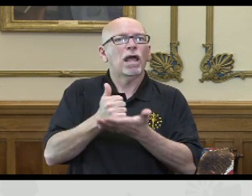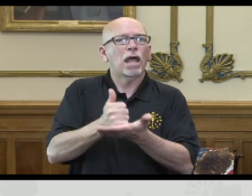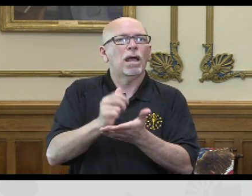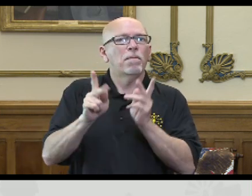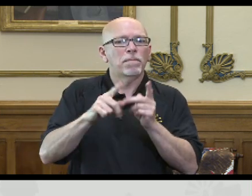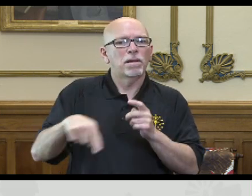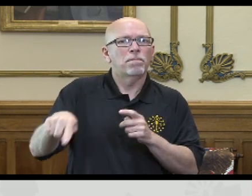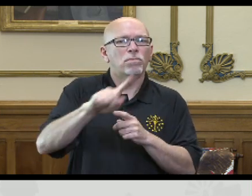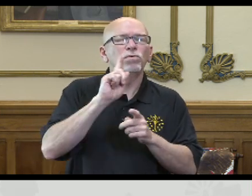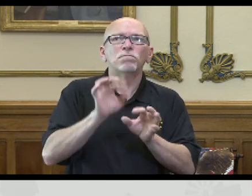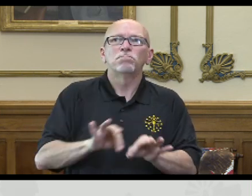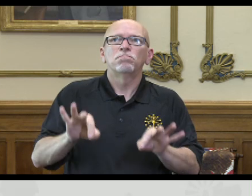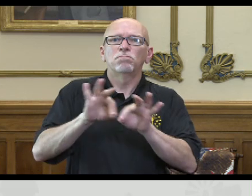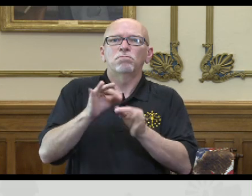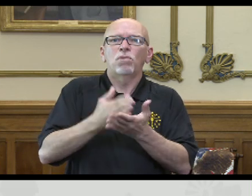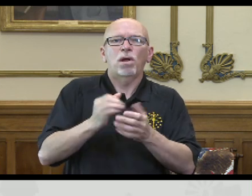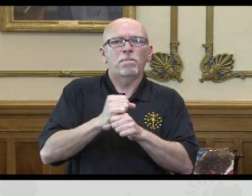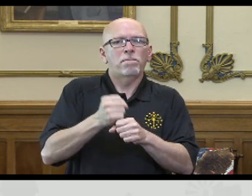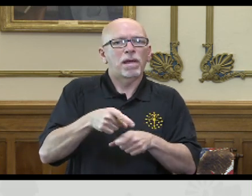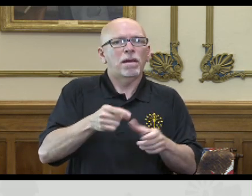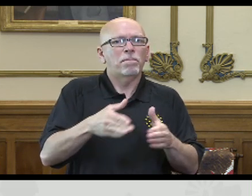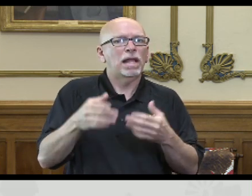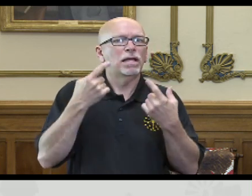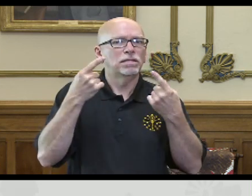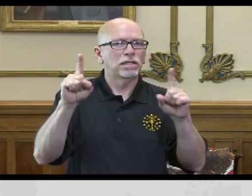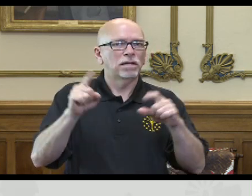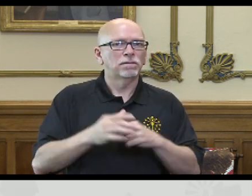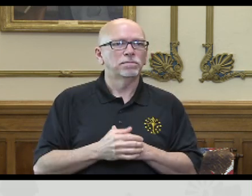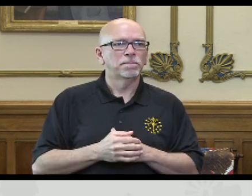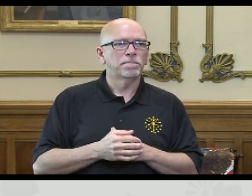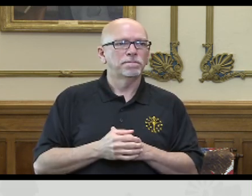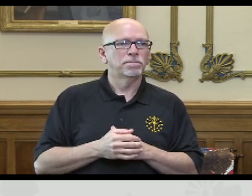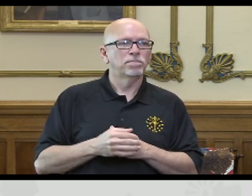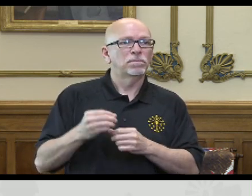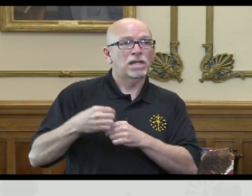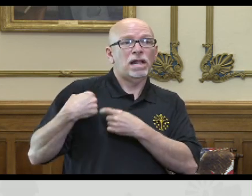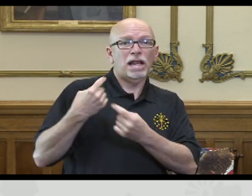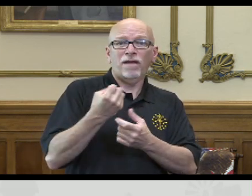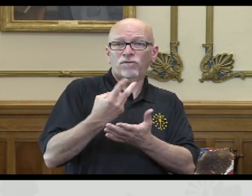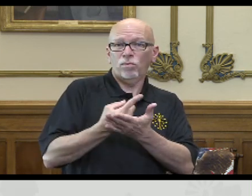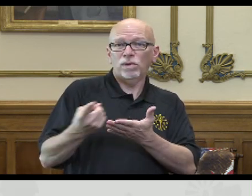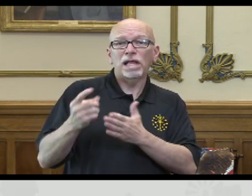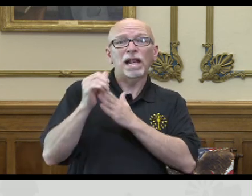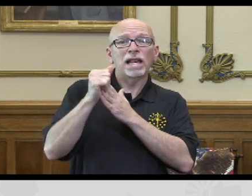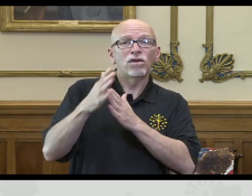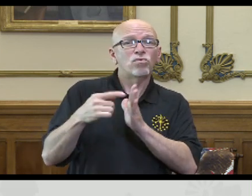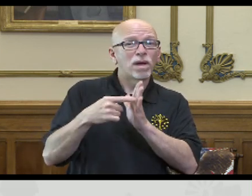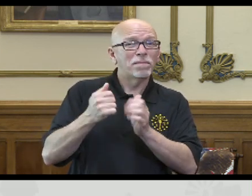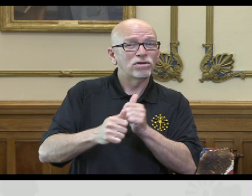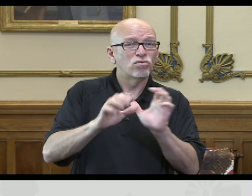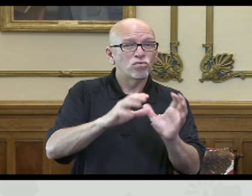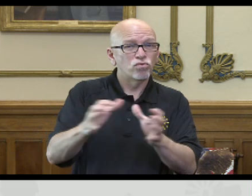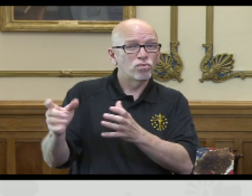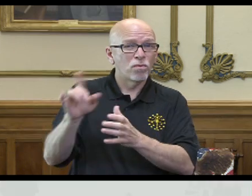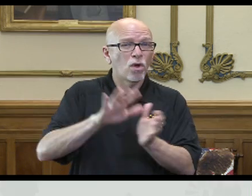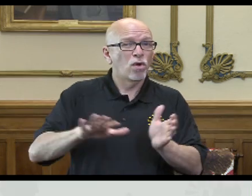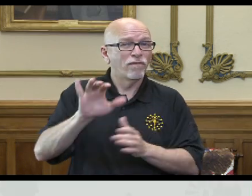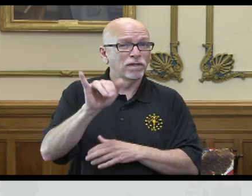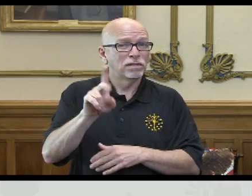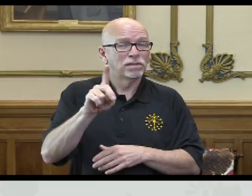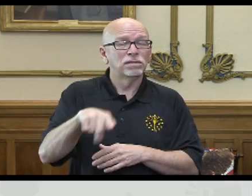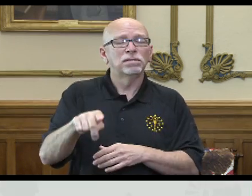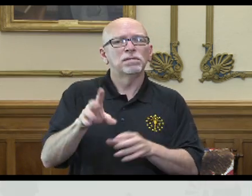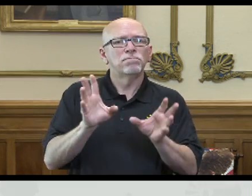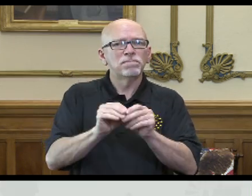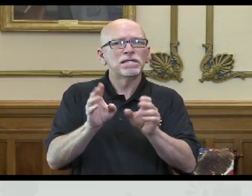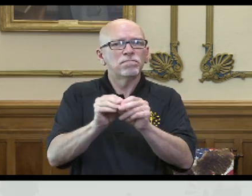a critical part of making this plan a success. For the past several weeks, leaders representing these groups from around the state have been